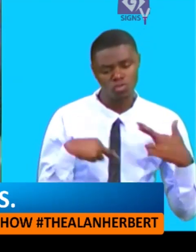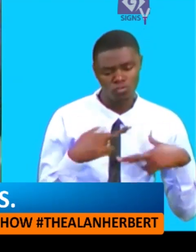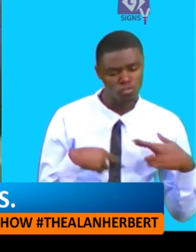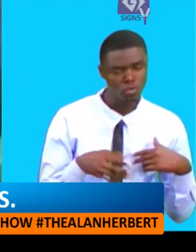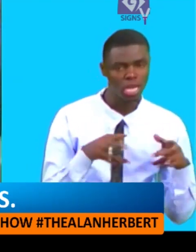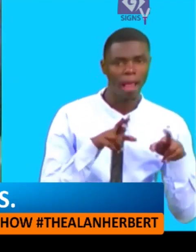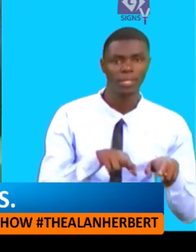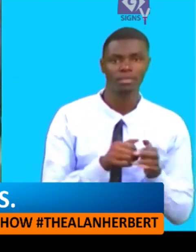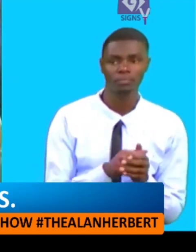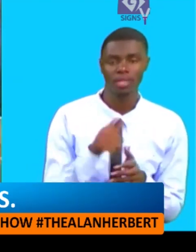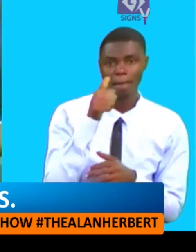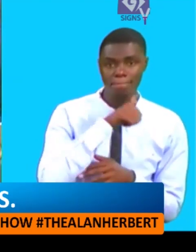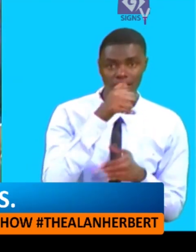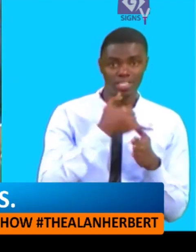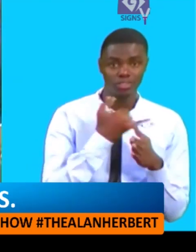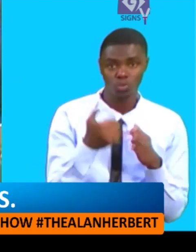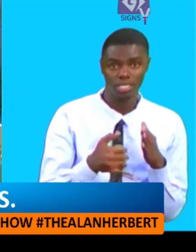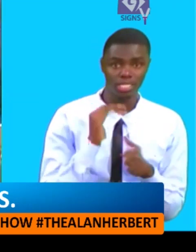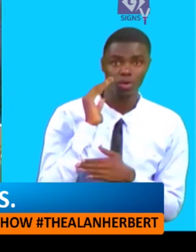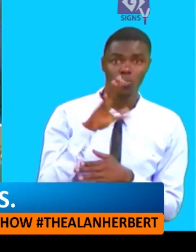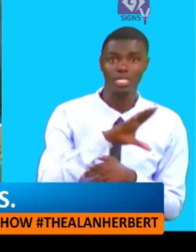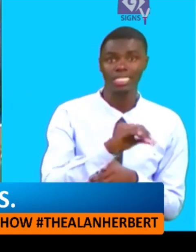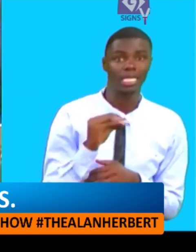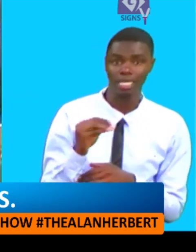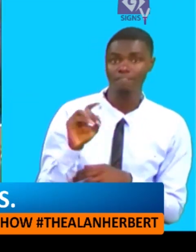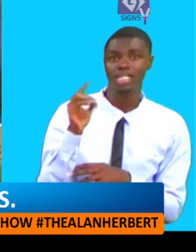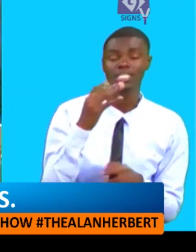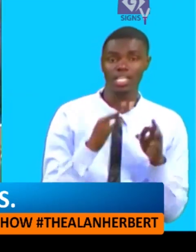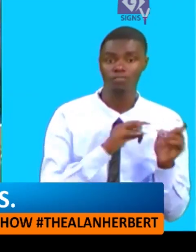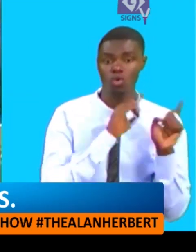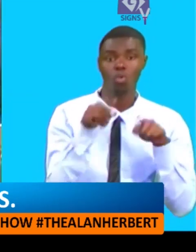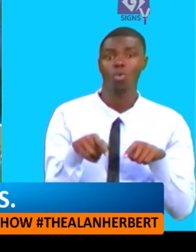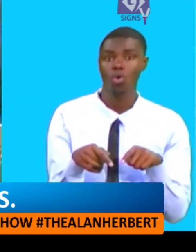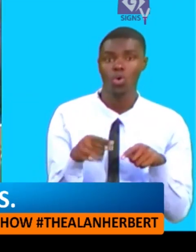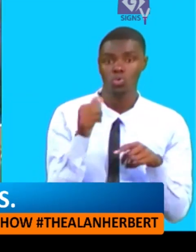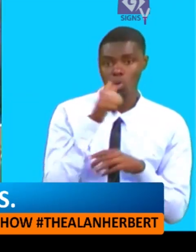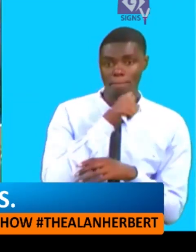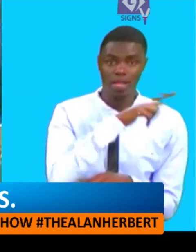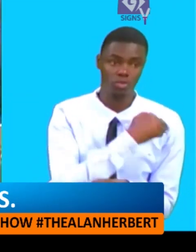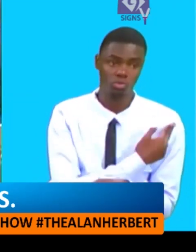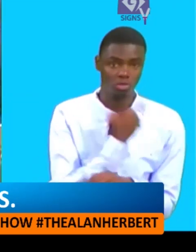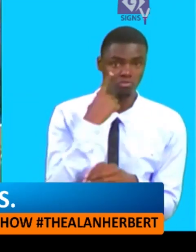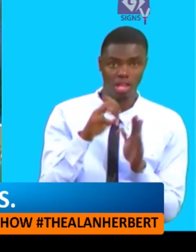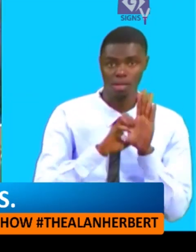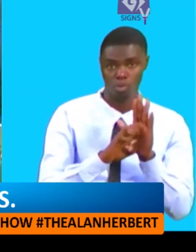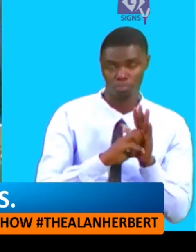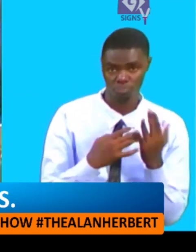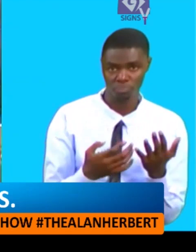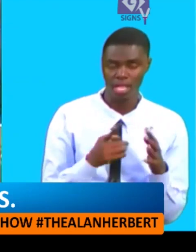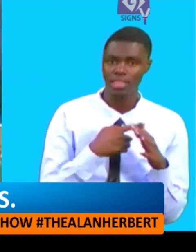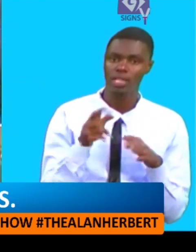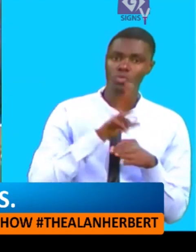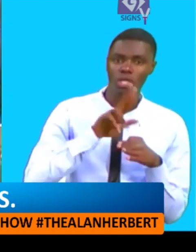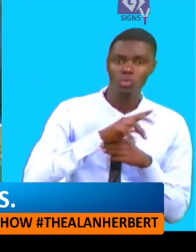on, your private insurance will take precedence first. So if you go to a private hospital, for example, then you lose your